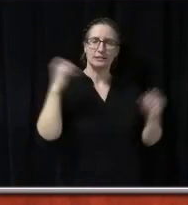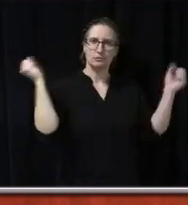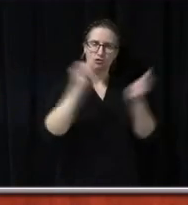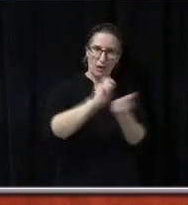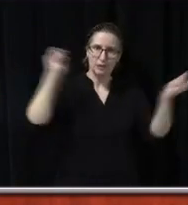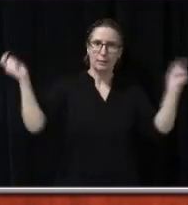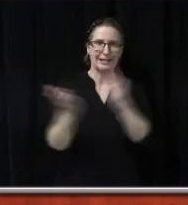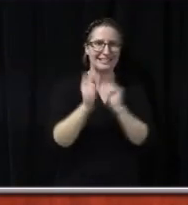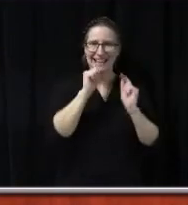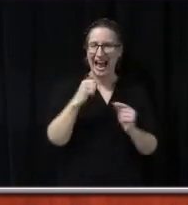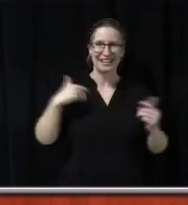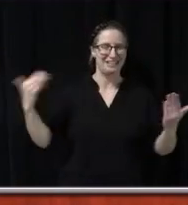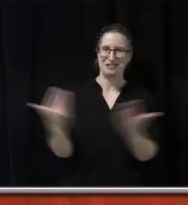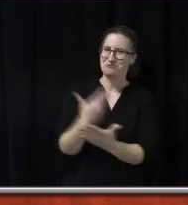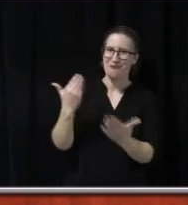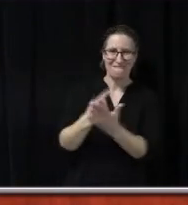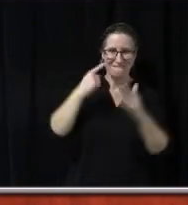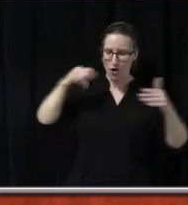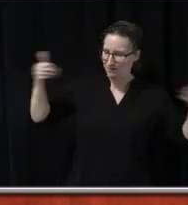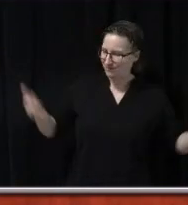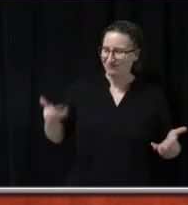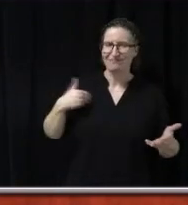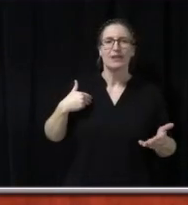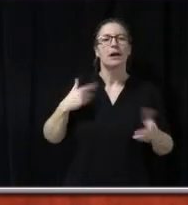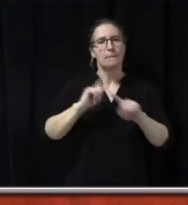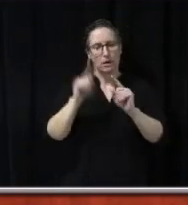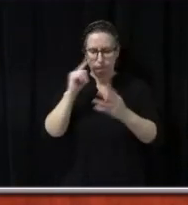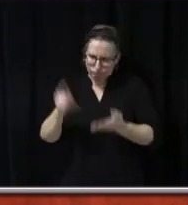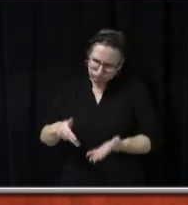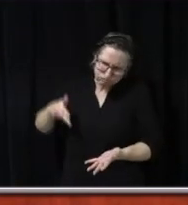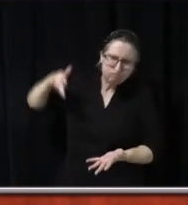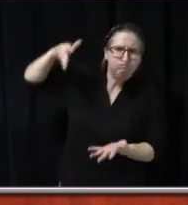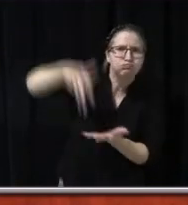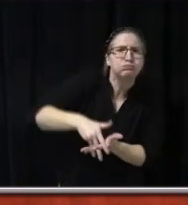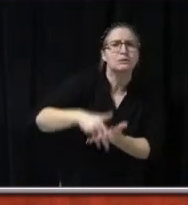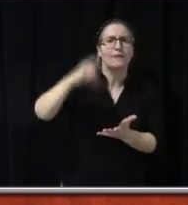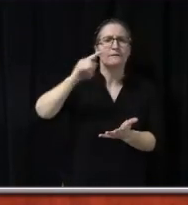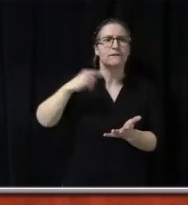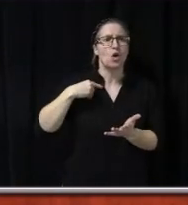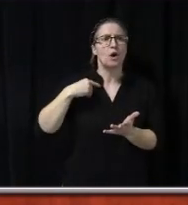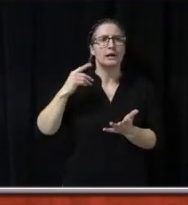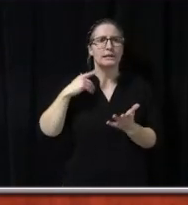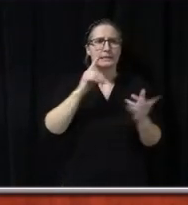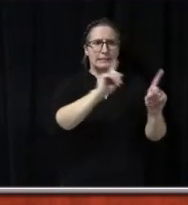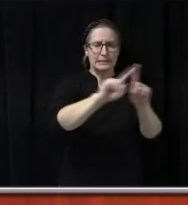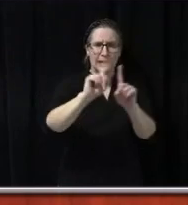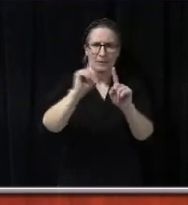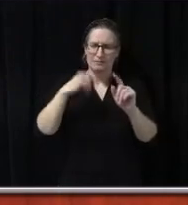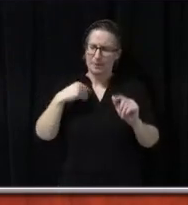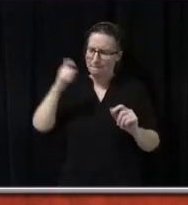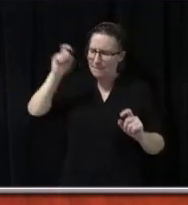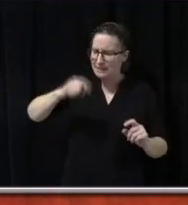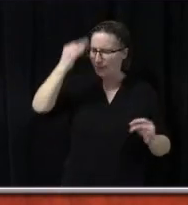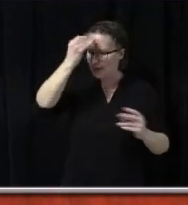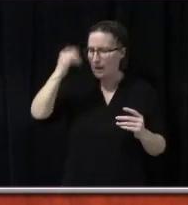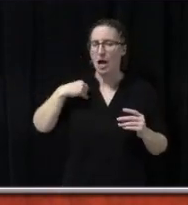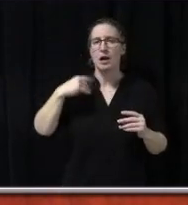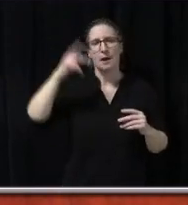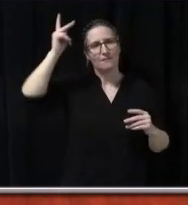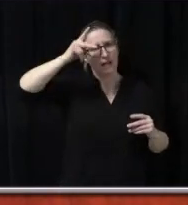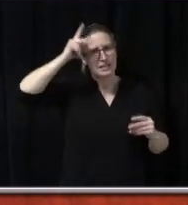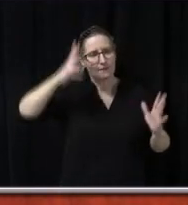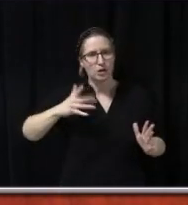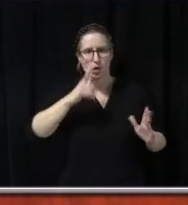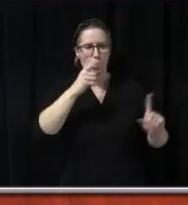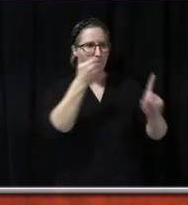in the world of education. It is deeply rooted in teachings of Pablo Freire, a Brazilian educator and philosopher